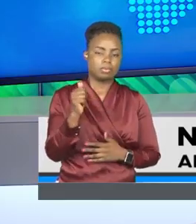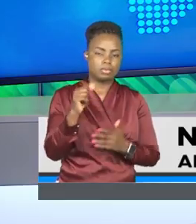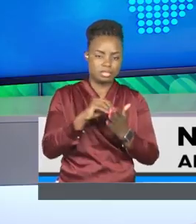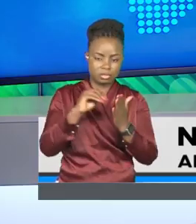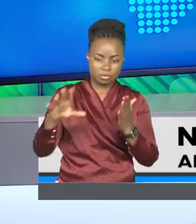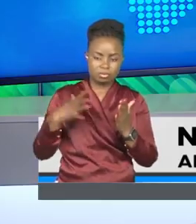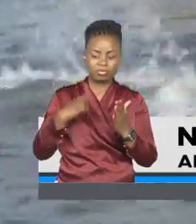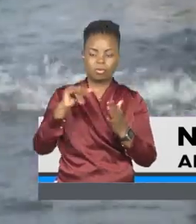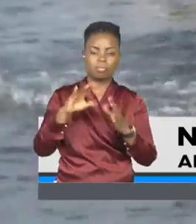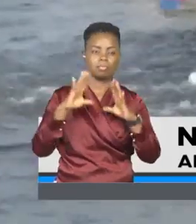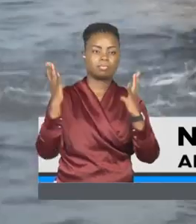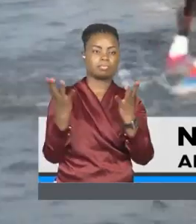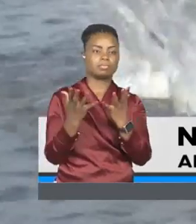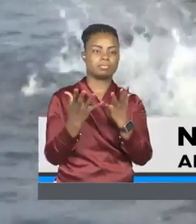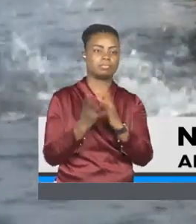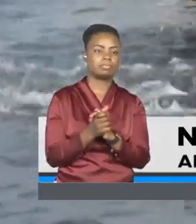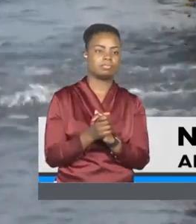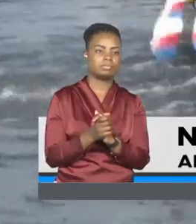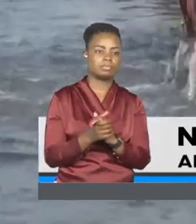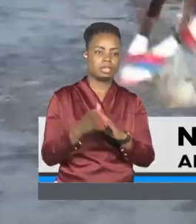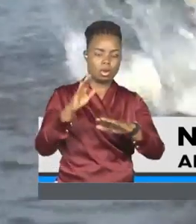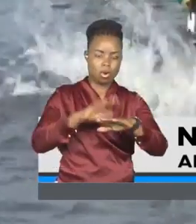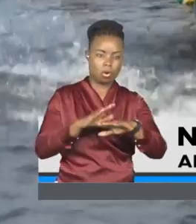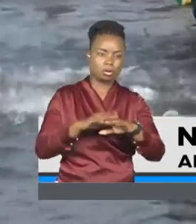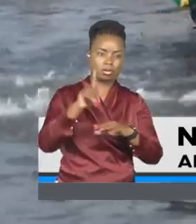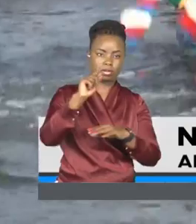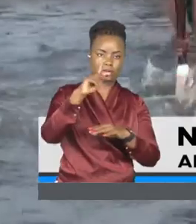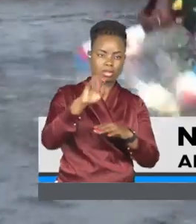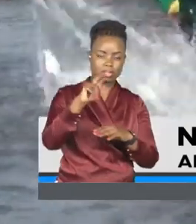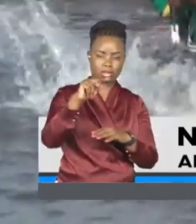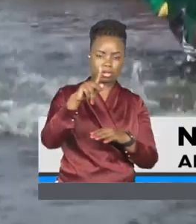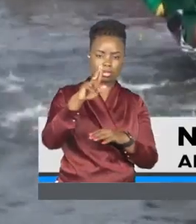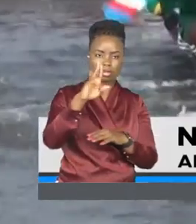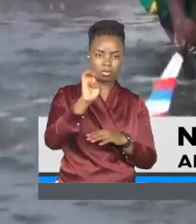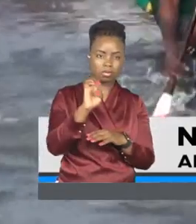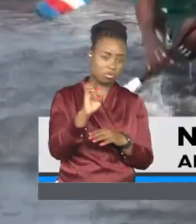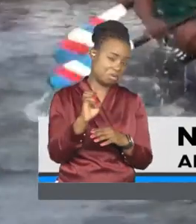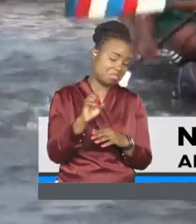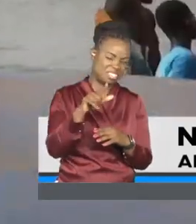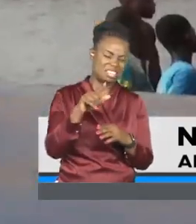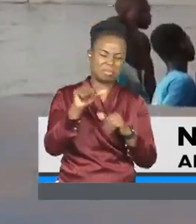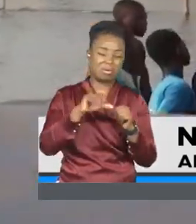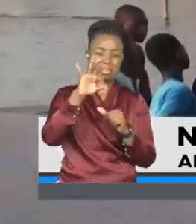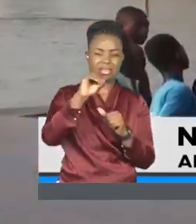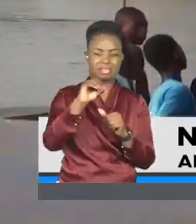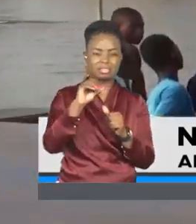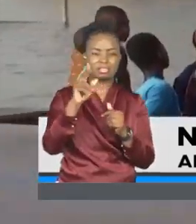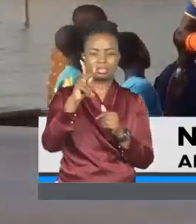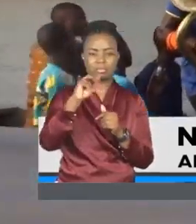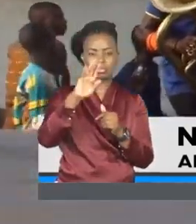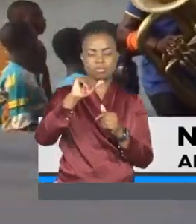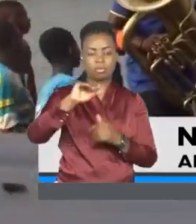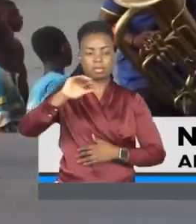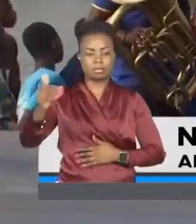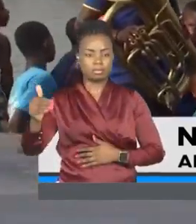world. On the banks of Lake Nukuwe lies Soava, a lakeside city located about 30 kilometers from Cotonou, Benin's